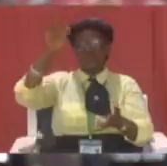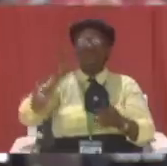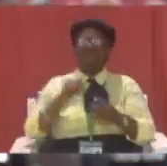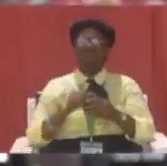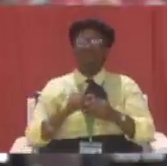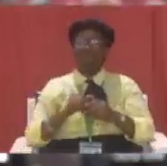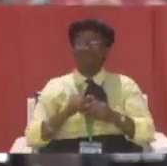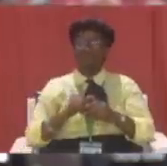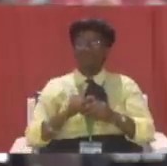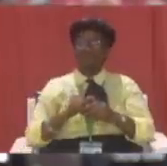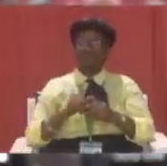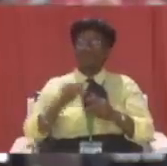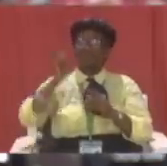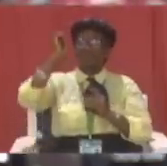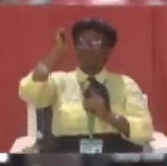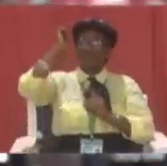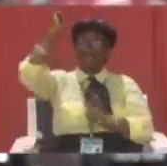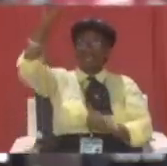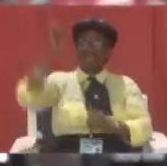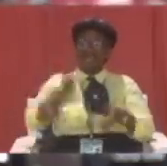May you ask me to tell someone,